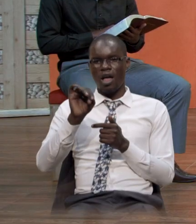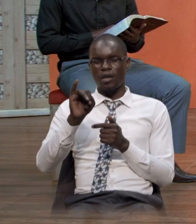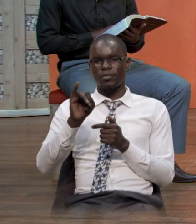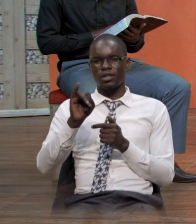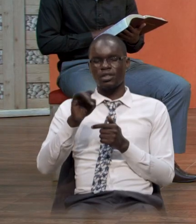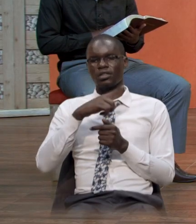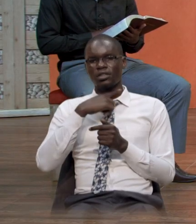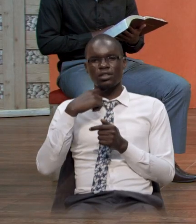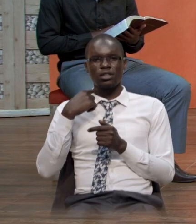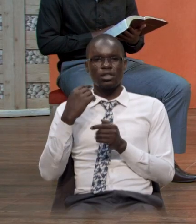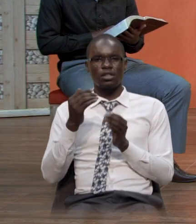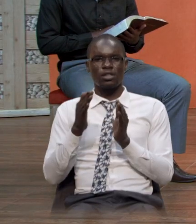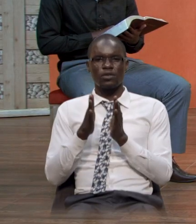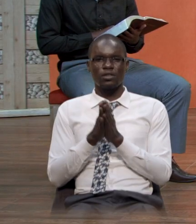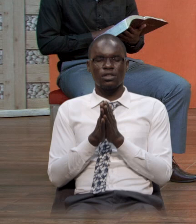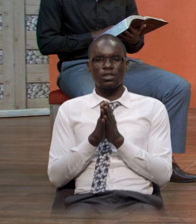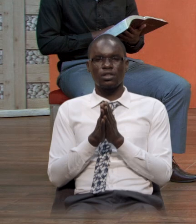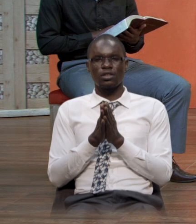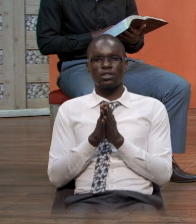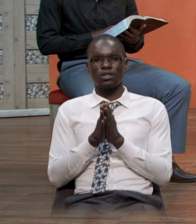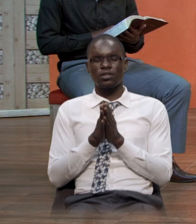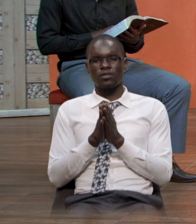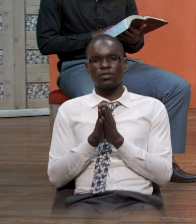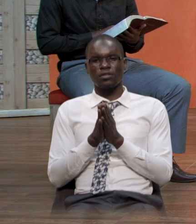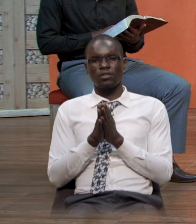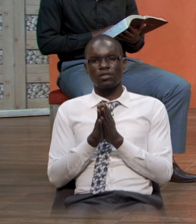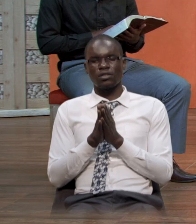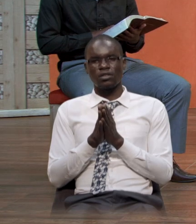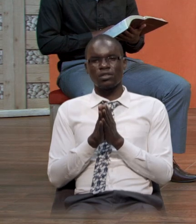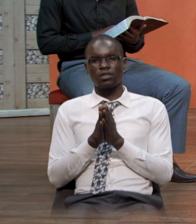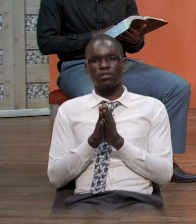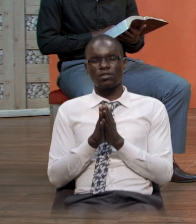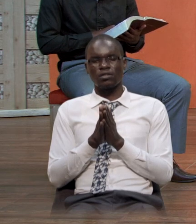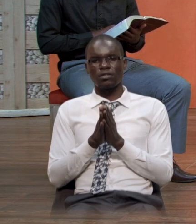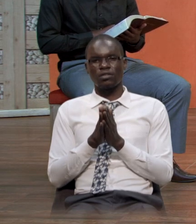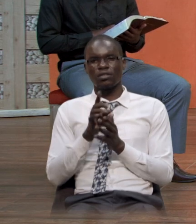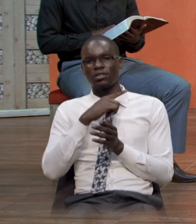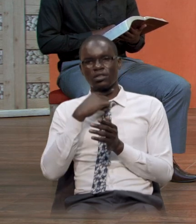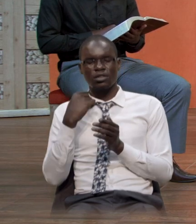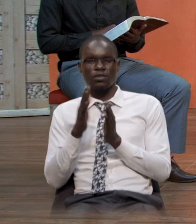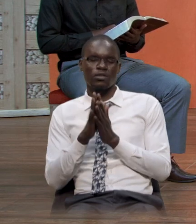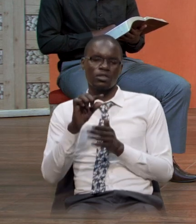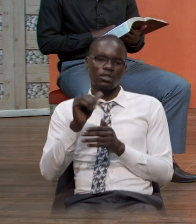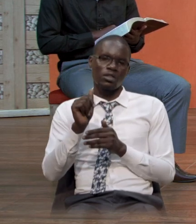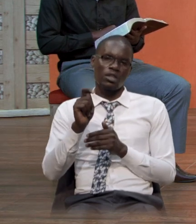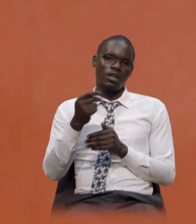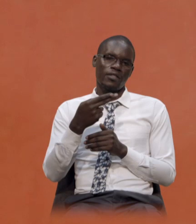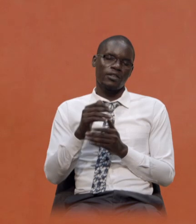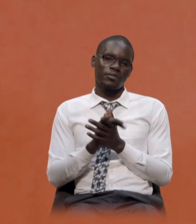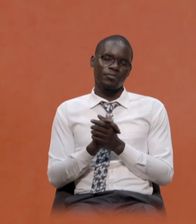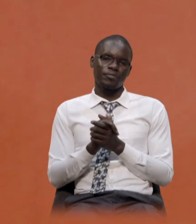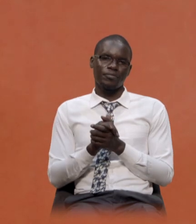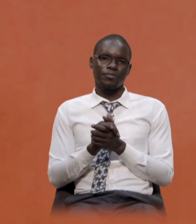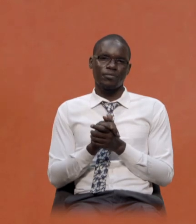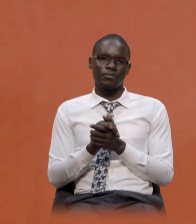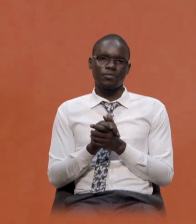in. James. Lami, the brother of Goliath. Lami was killed by who? By Gath. Correct. Yeah. That is the